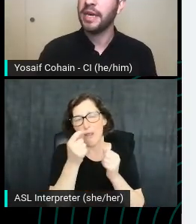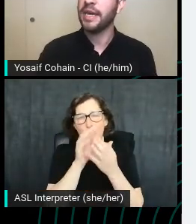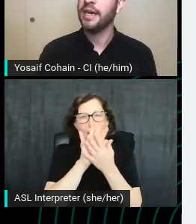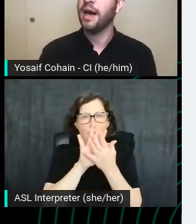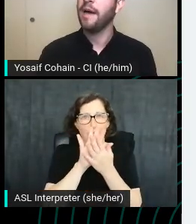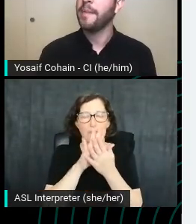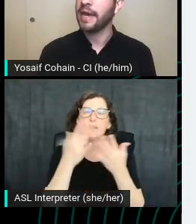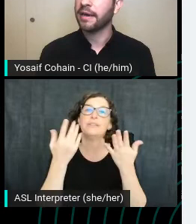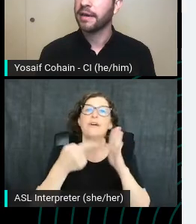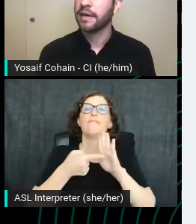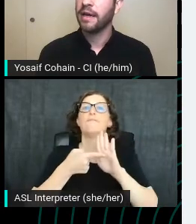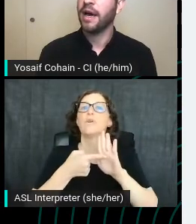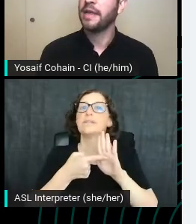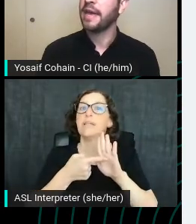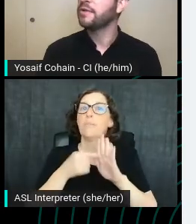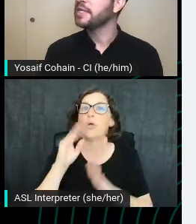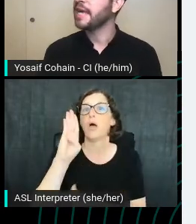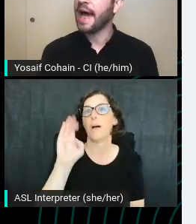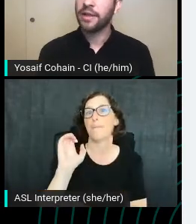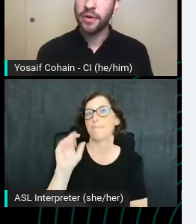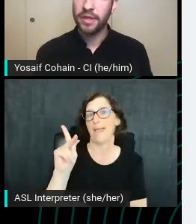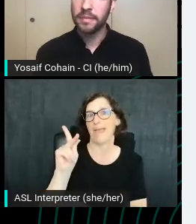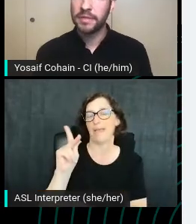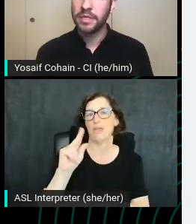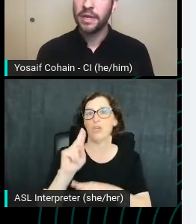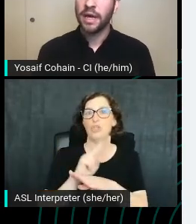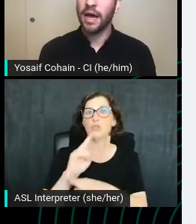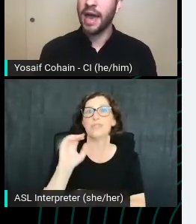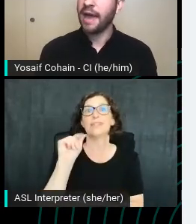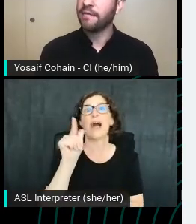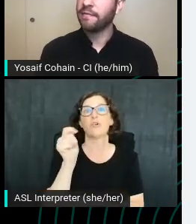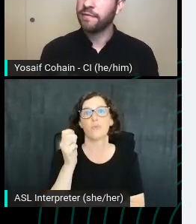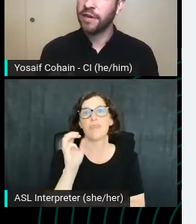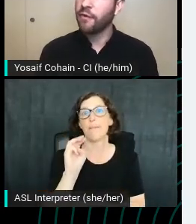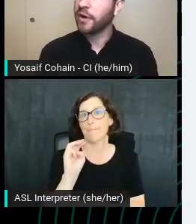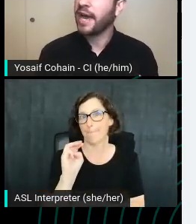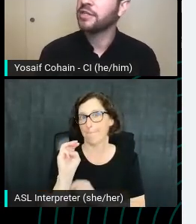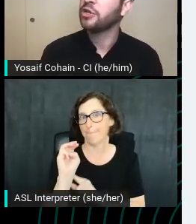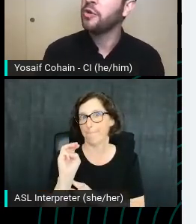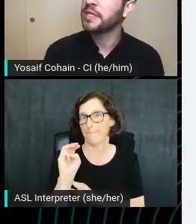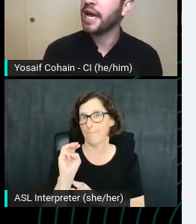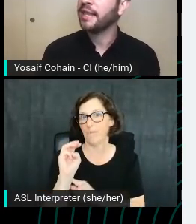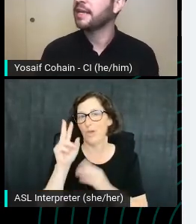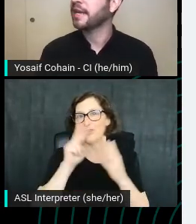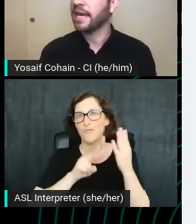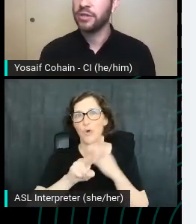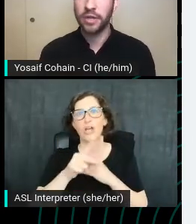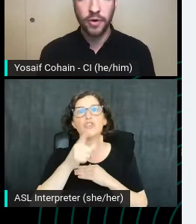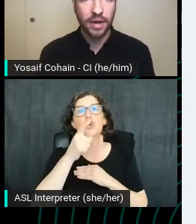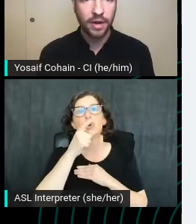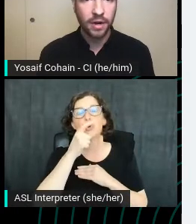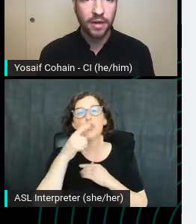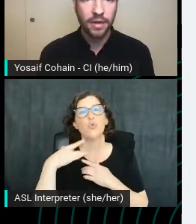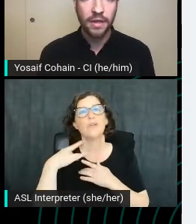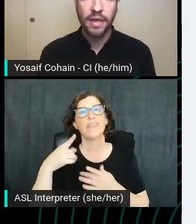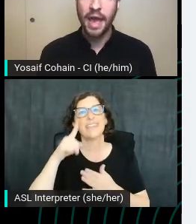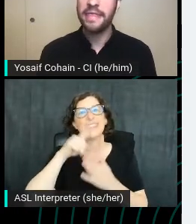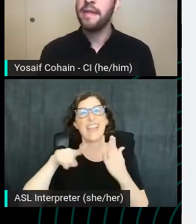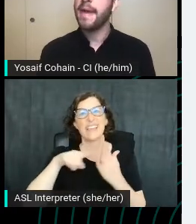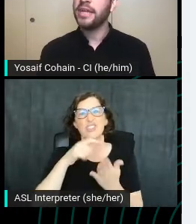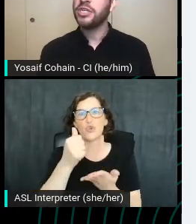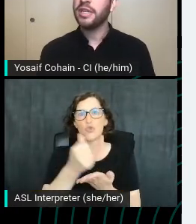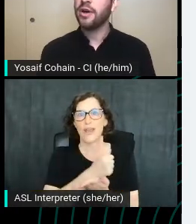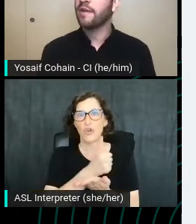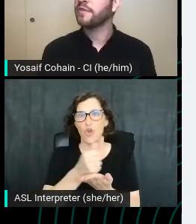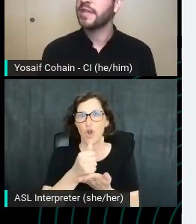could be a bank that uses algorithms and to forecast who is likely to cancel their credit card, and